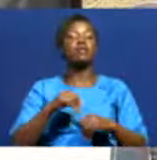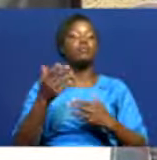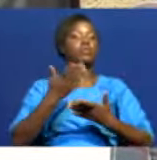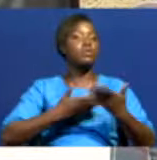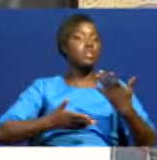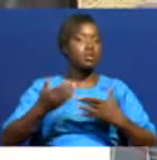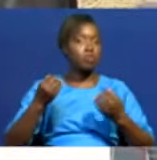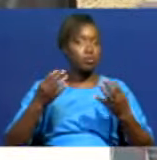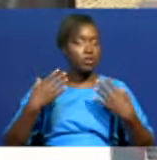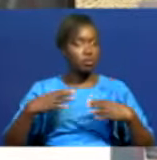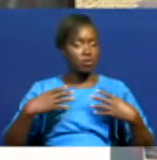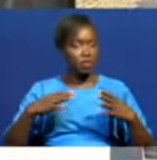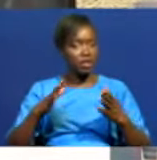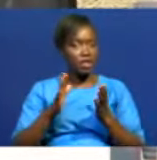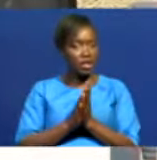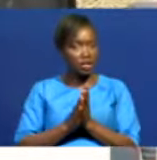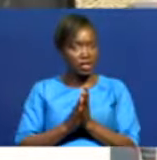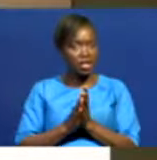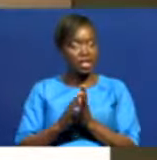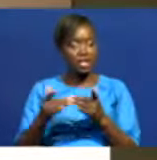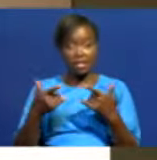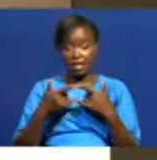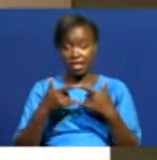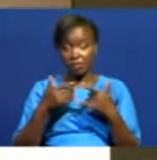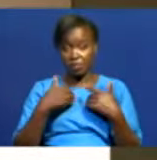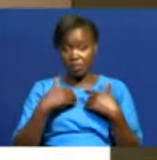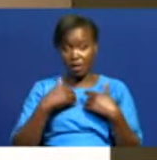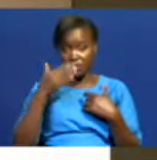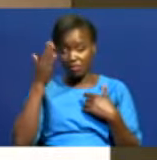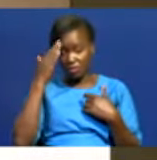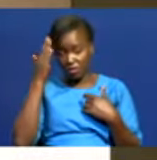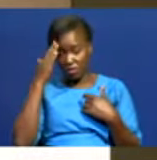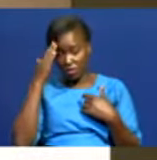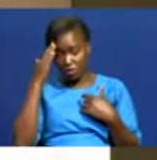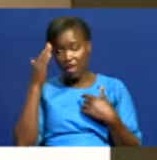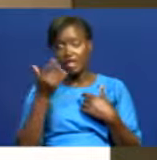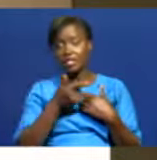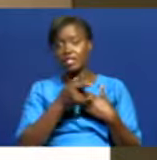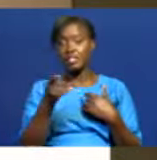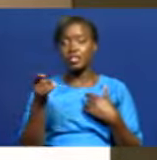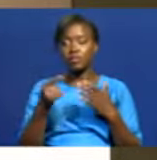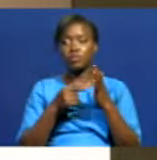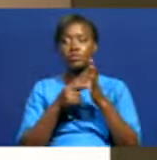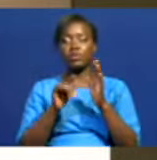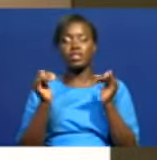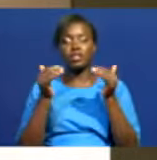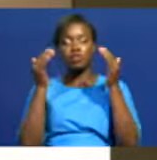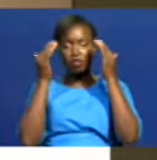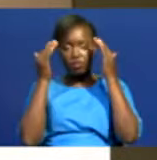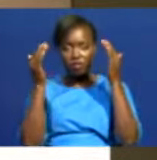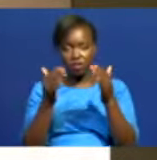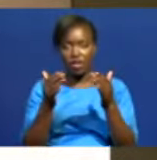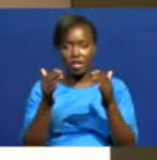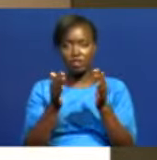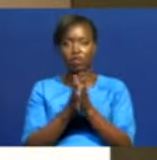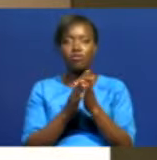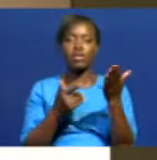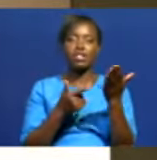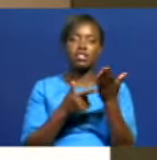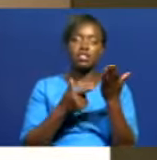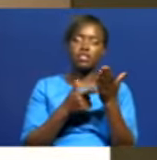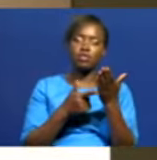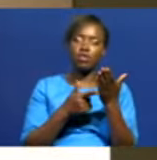people, and we realized the gaps that we have. This will entail a new focus of digital